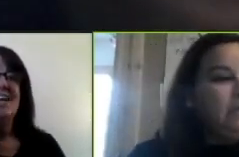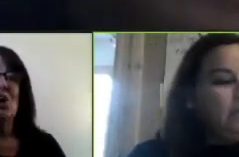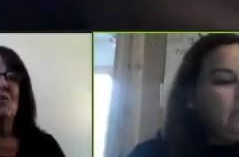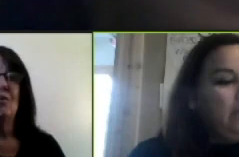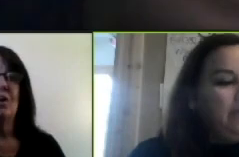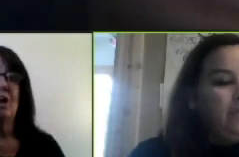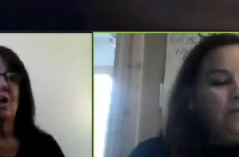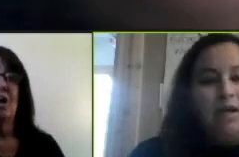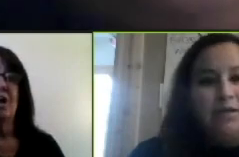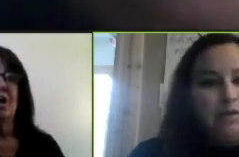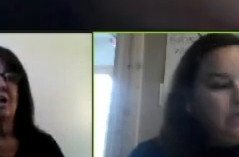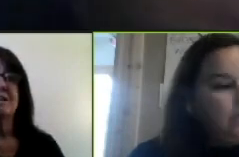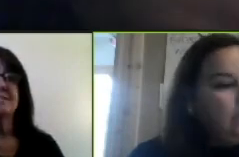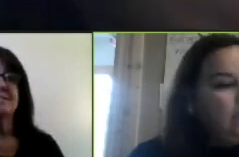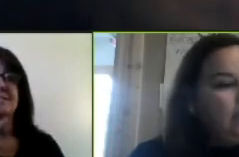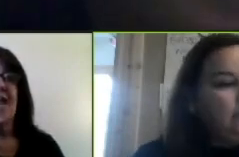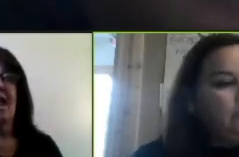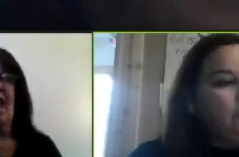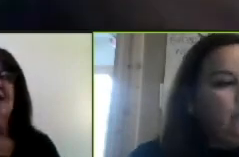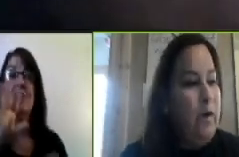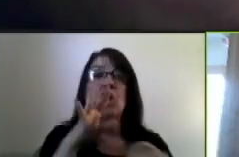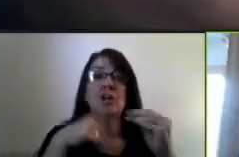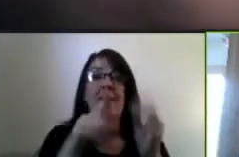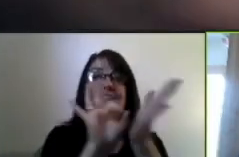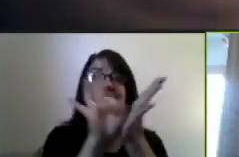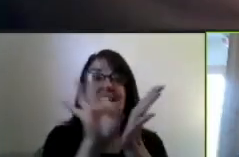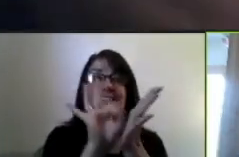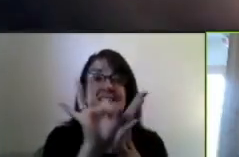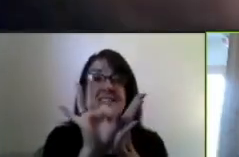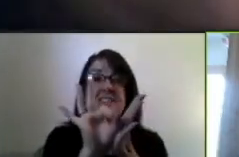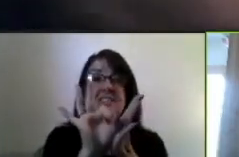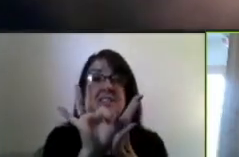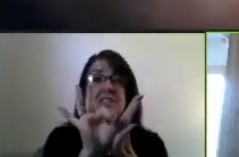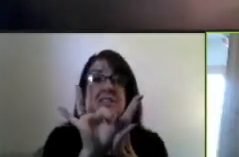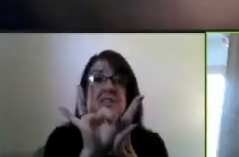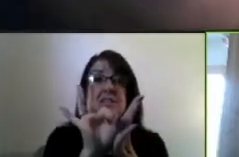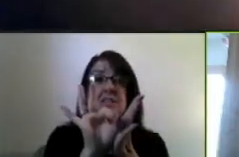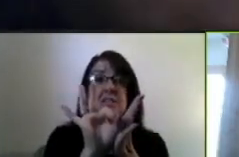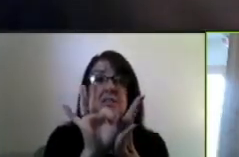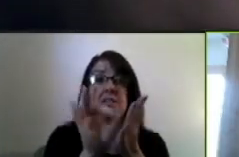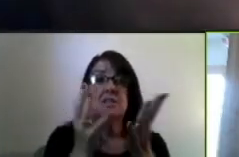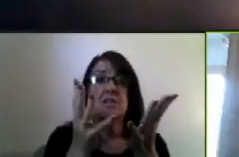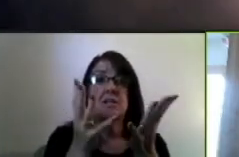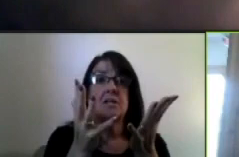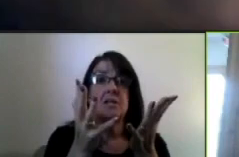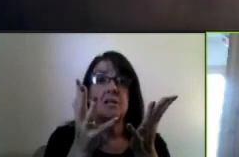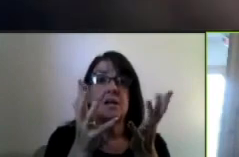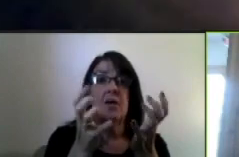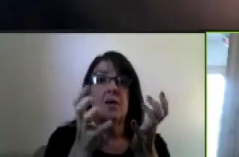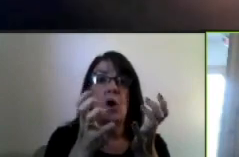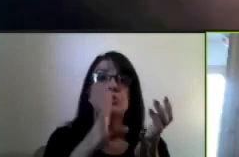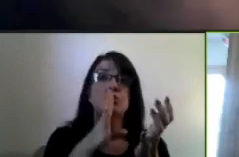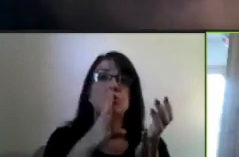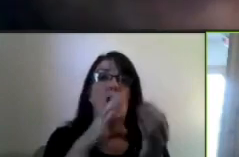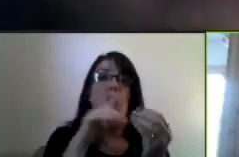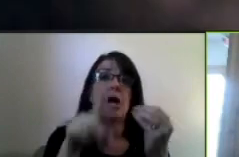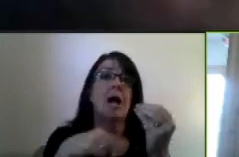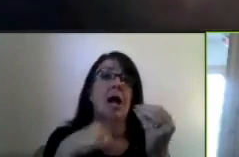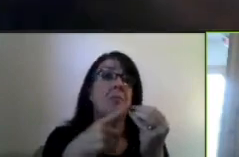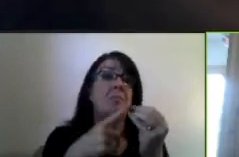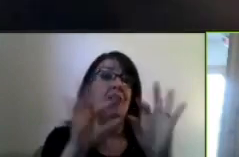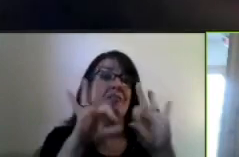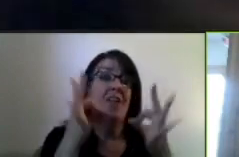now, and I would like to talk to the undocumented families who are worried about